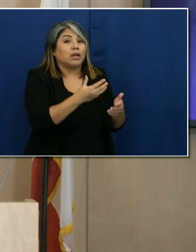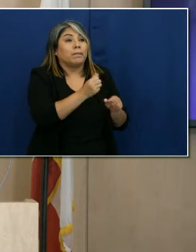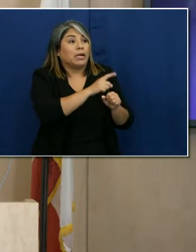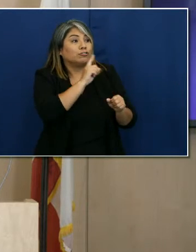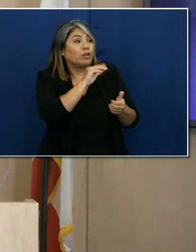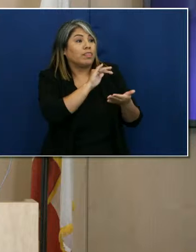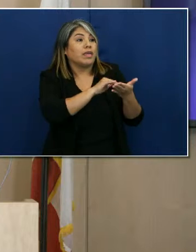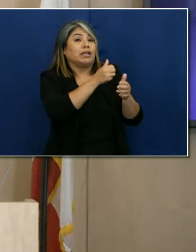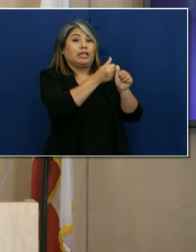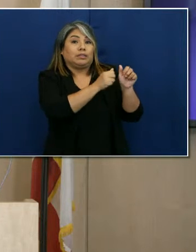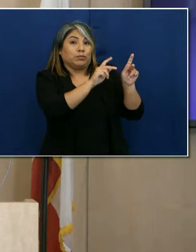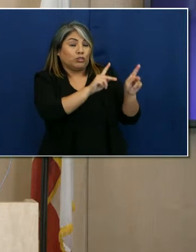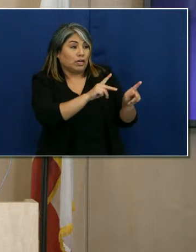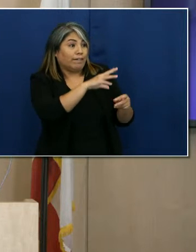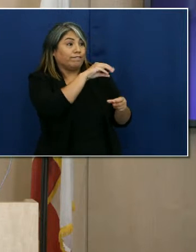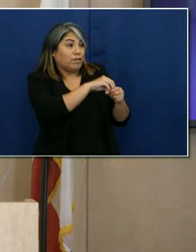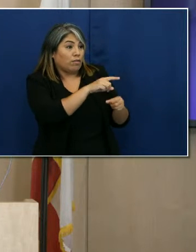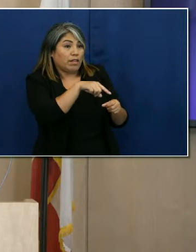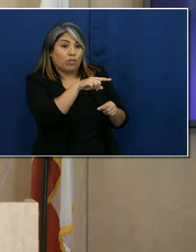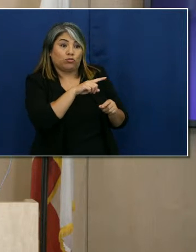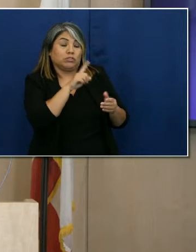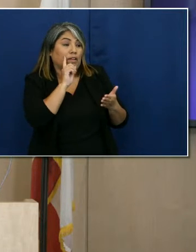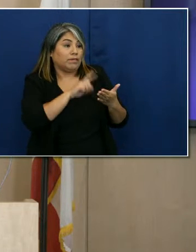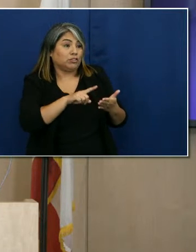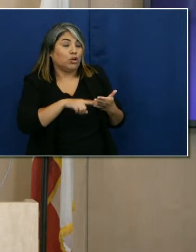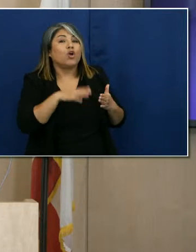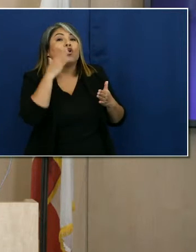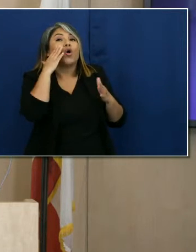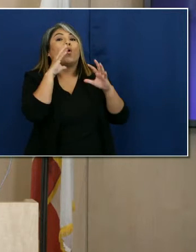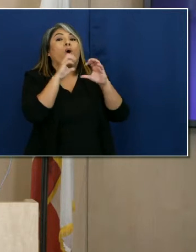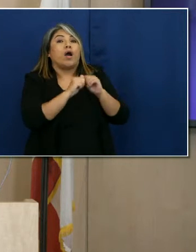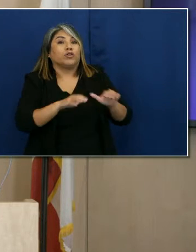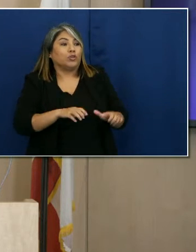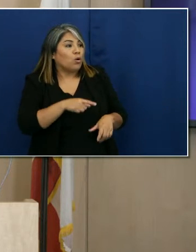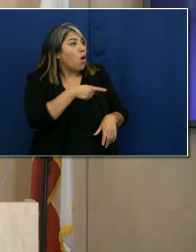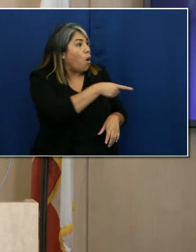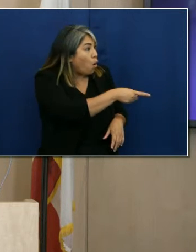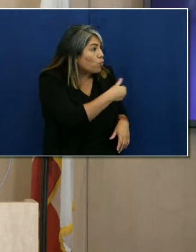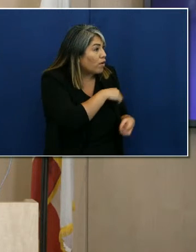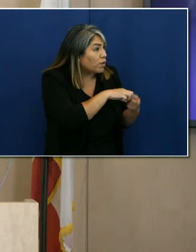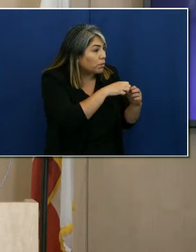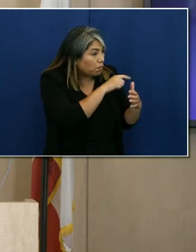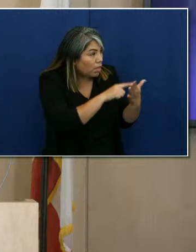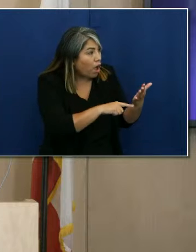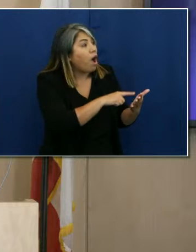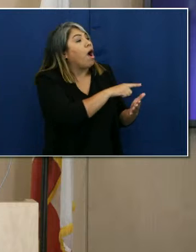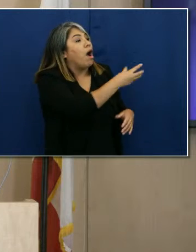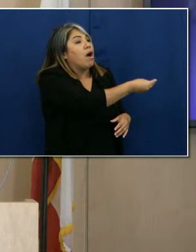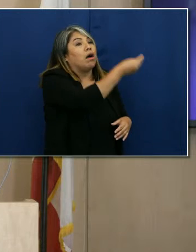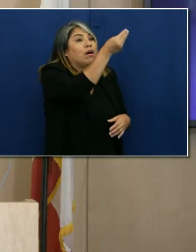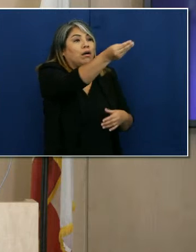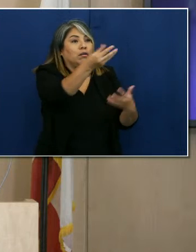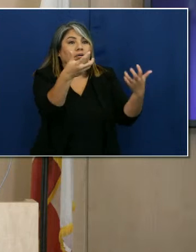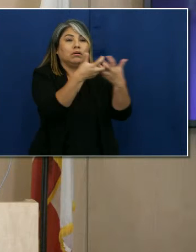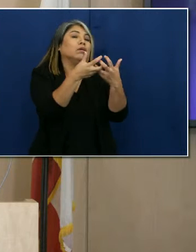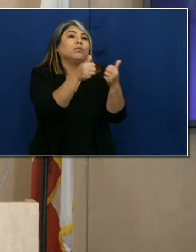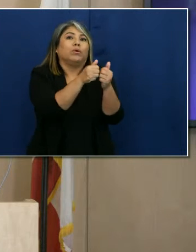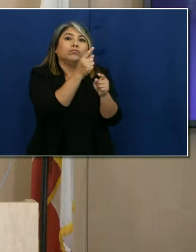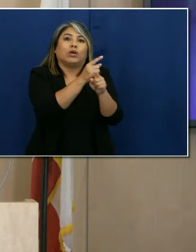those investigations knows how to do an effective handoff to other people within the county or